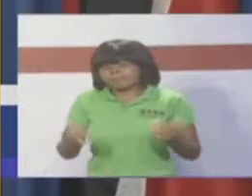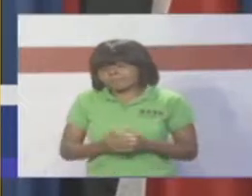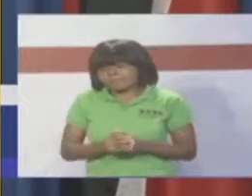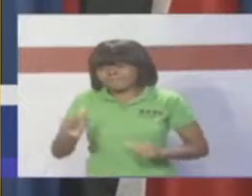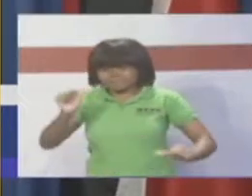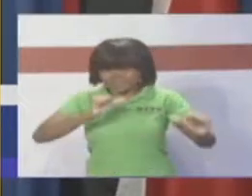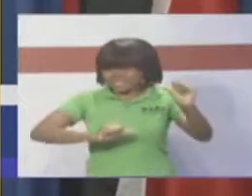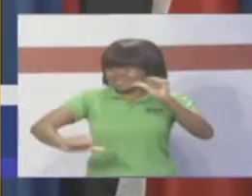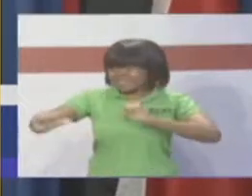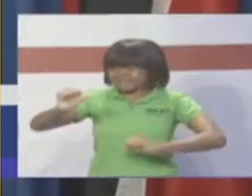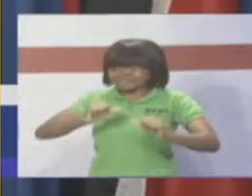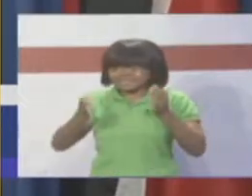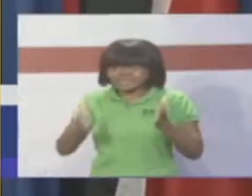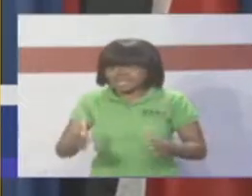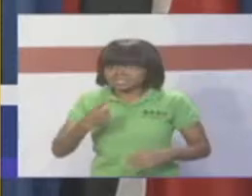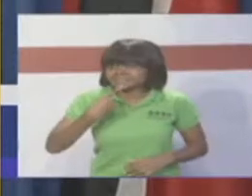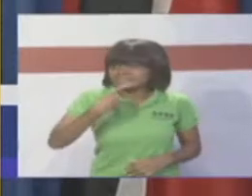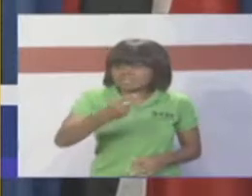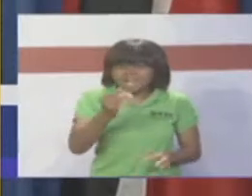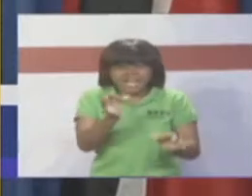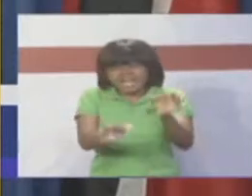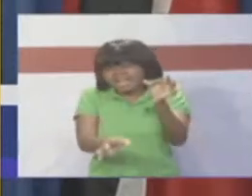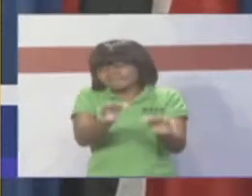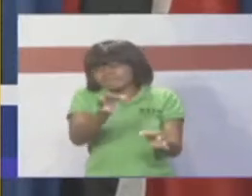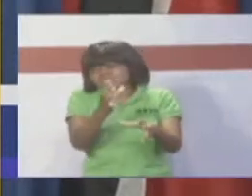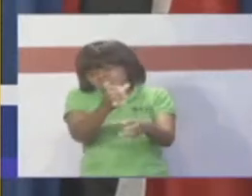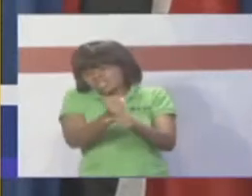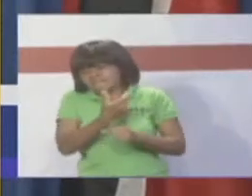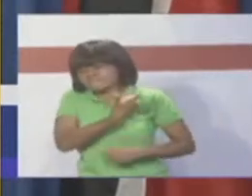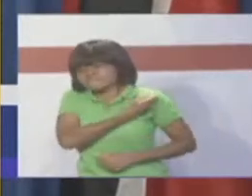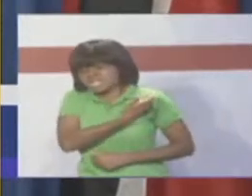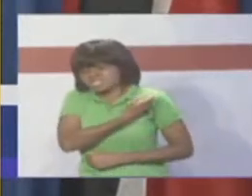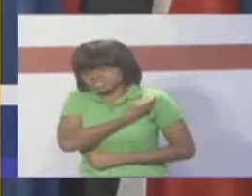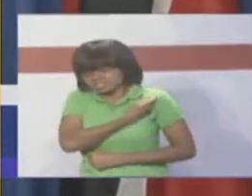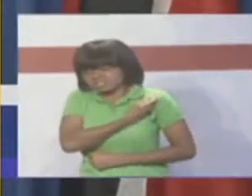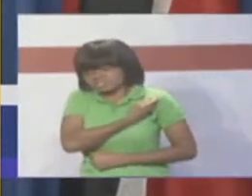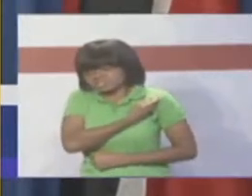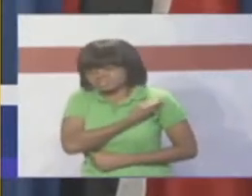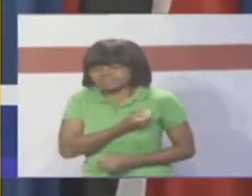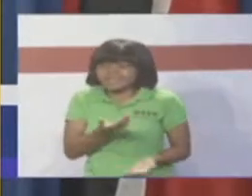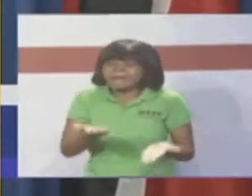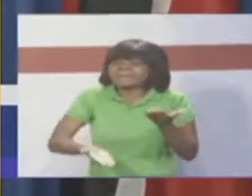But a lot of conversation, my right.